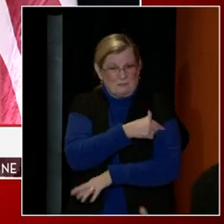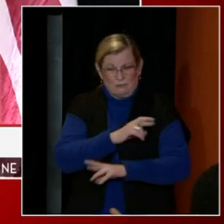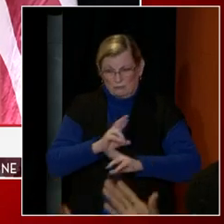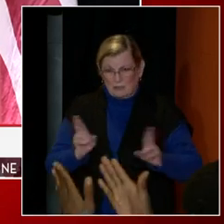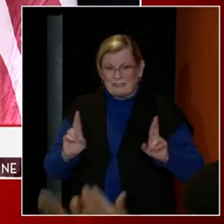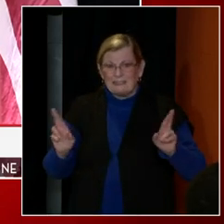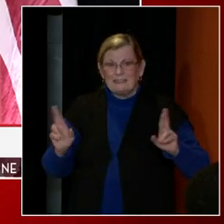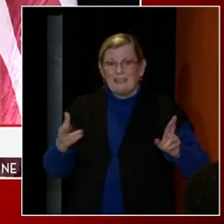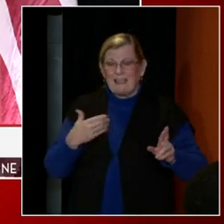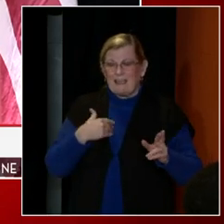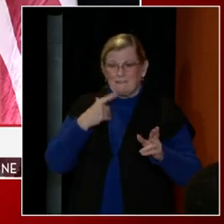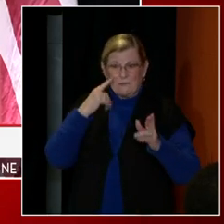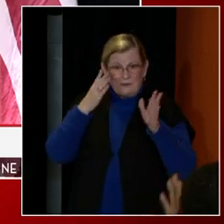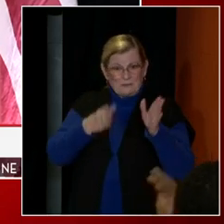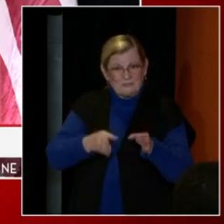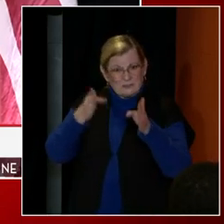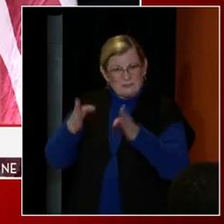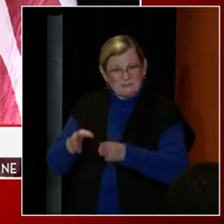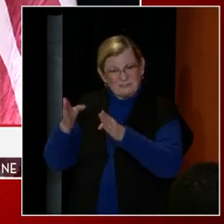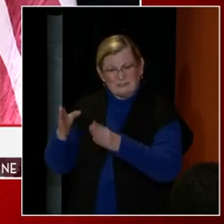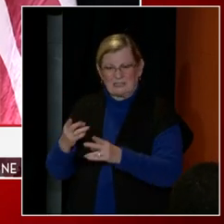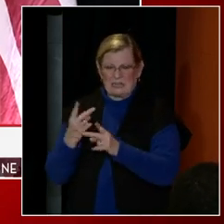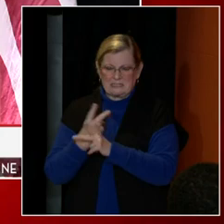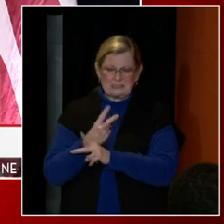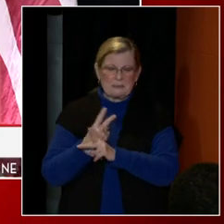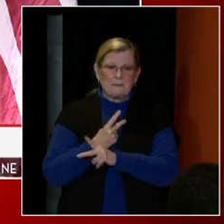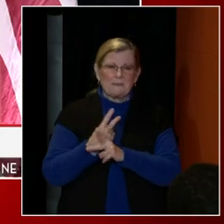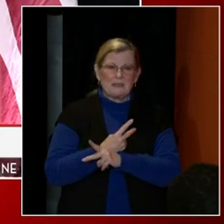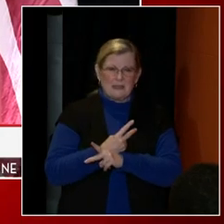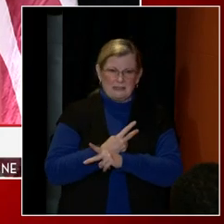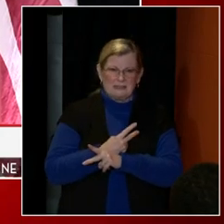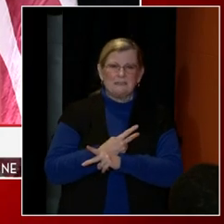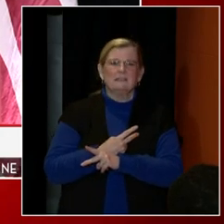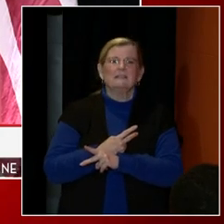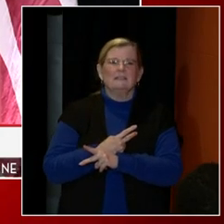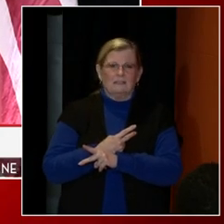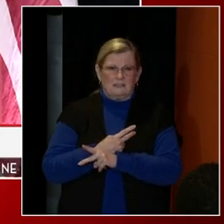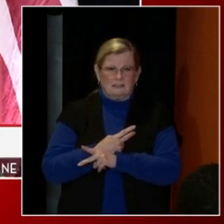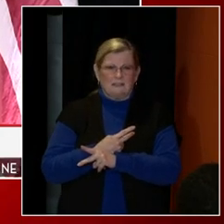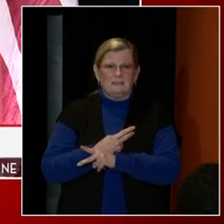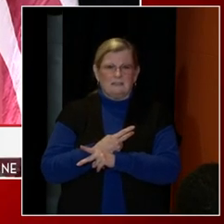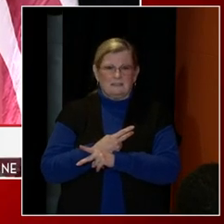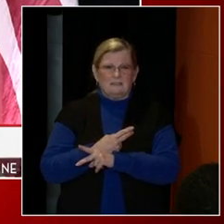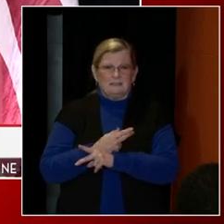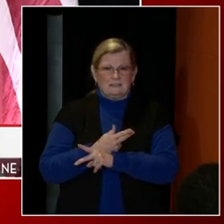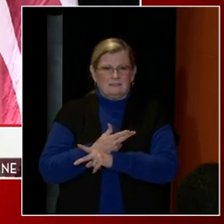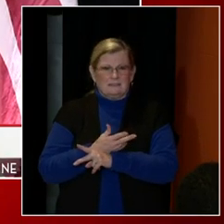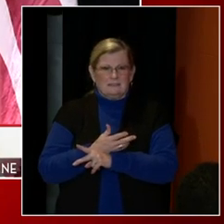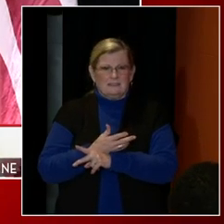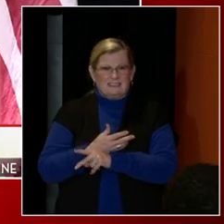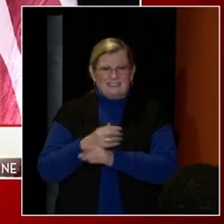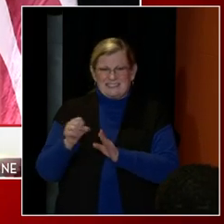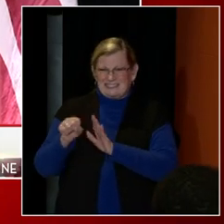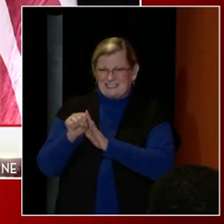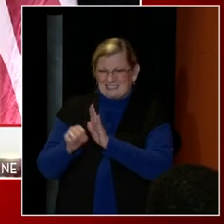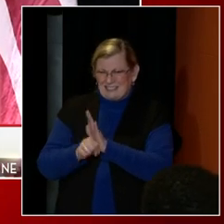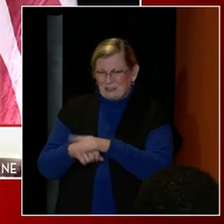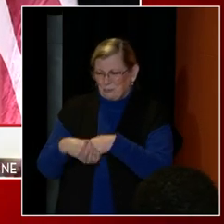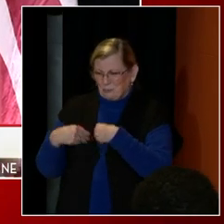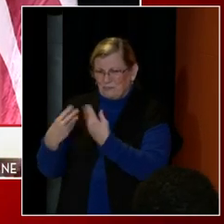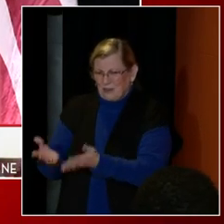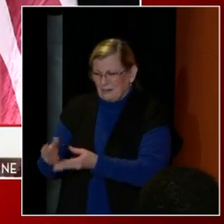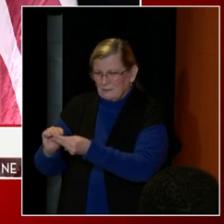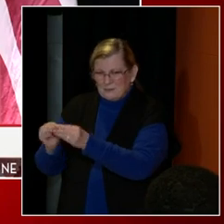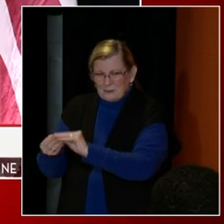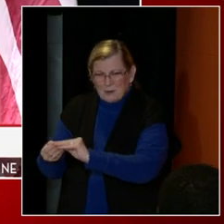is an estimate of what you may get that you get for planning purposes. So those states that are putting a number out there, that's the number they get for